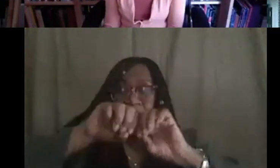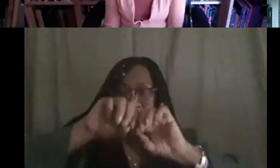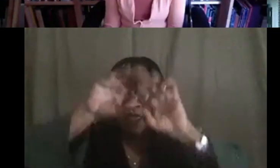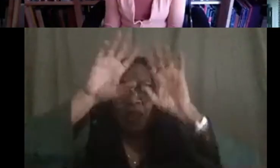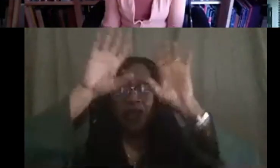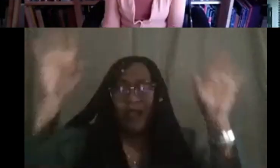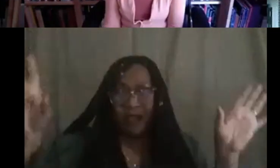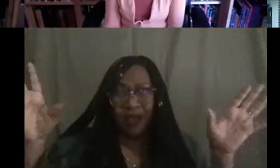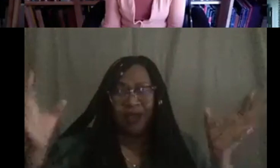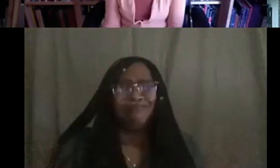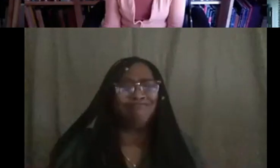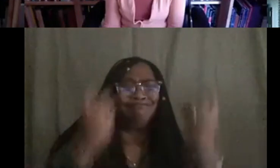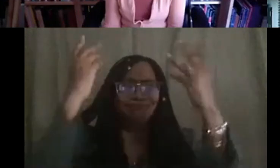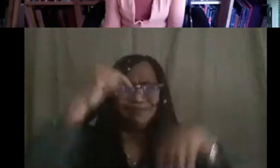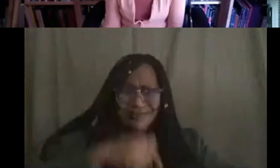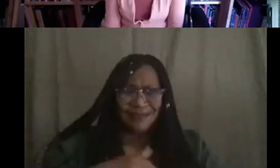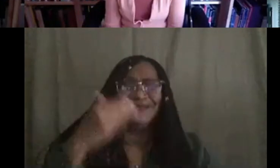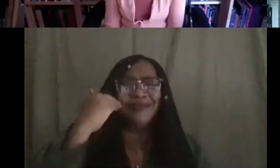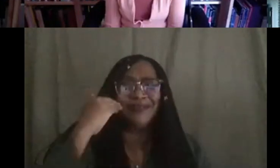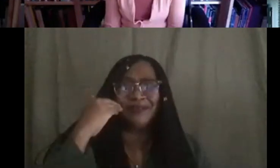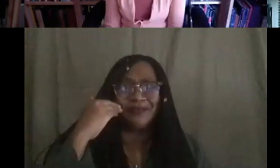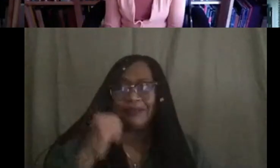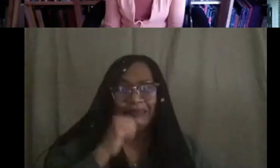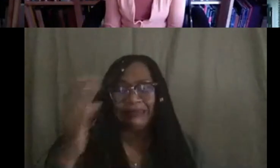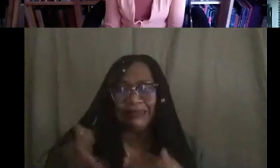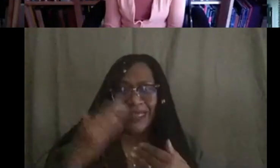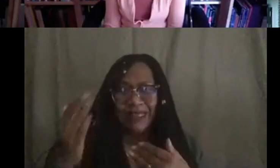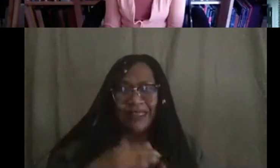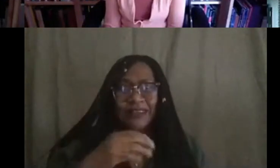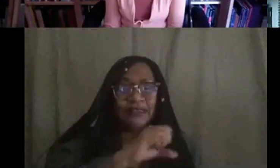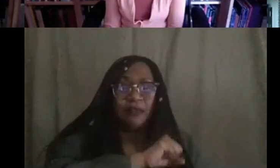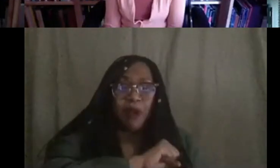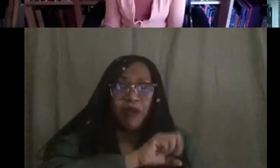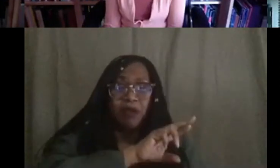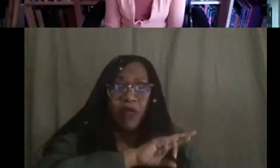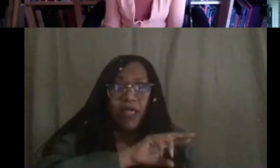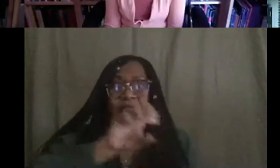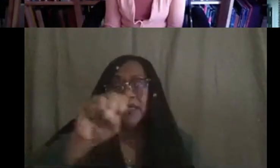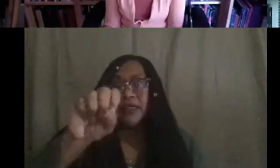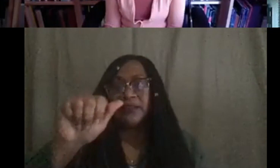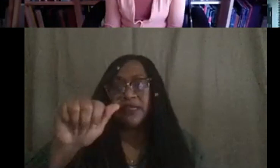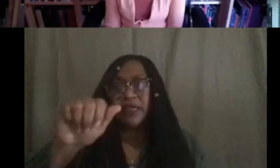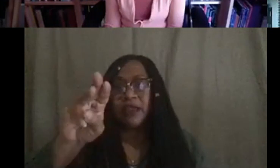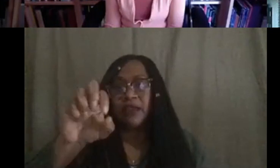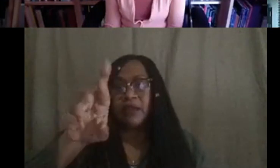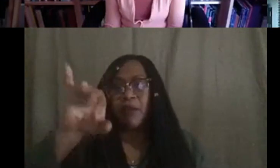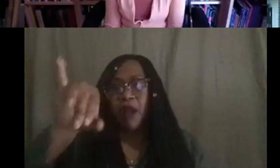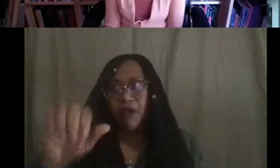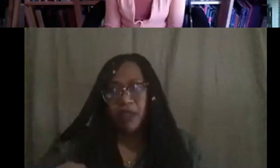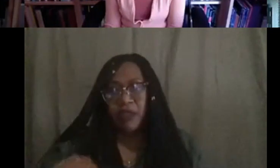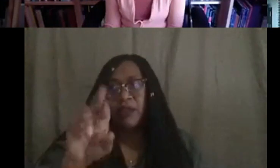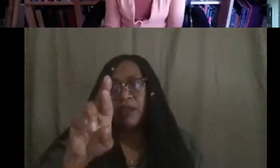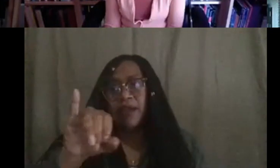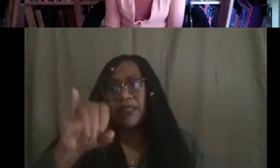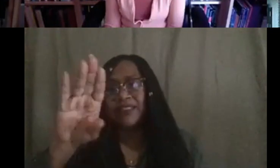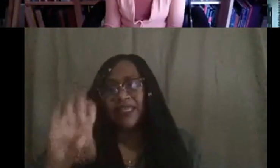so hard to do so. I want to, of course, you know, Miss Samaria Rice was not on the call today, but she was with us yesterday. And I just want to,